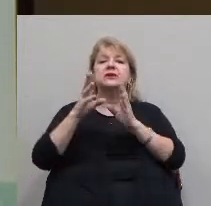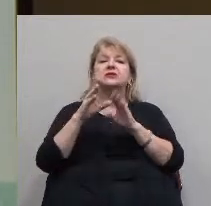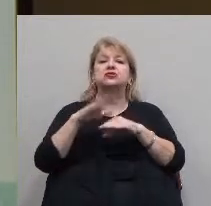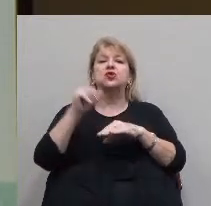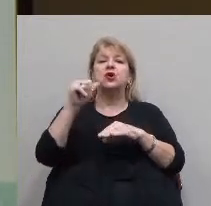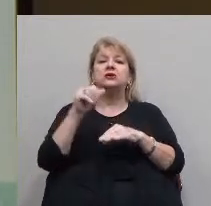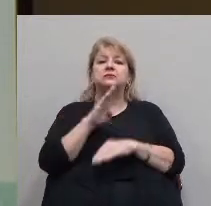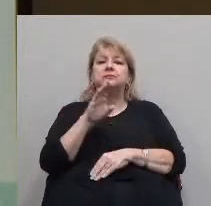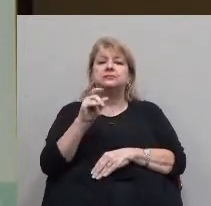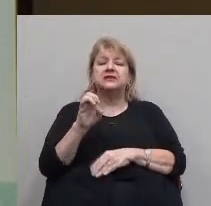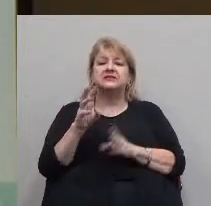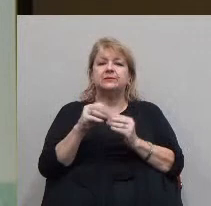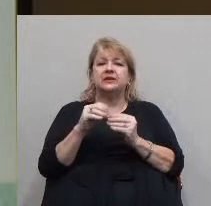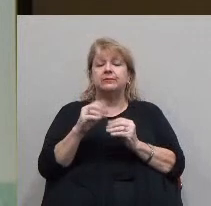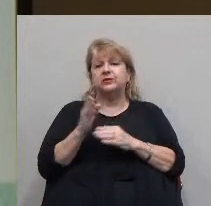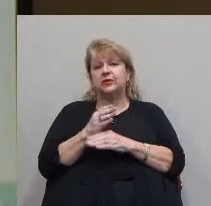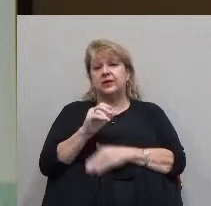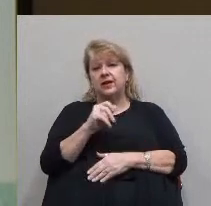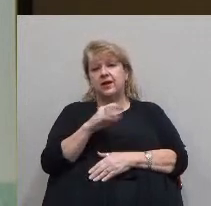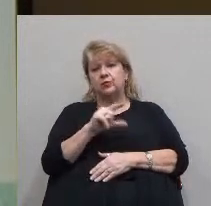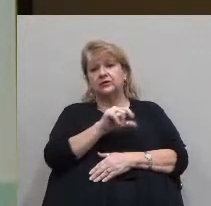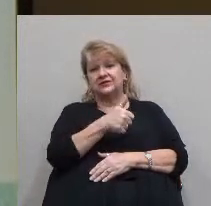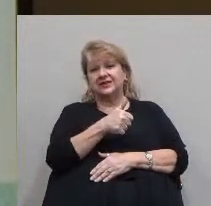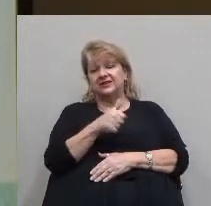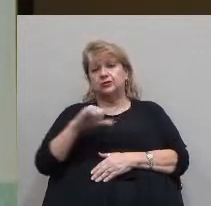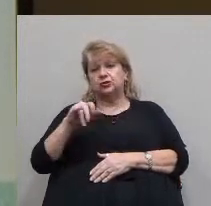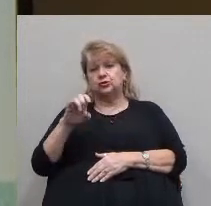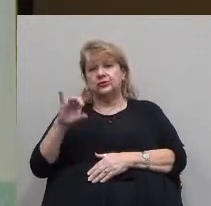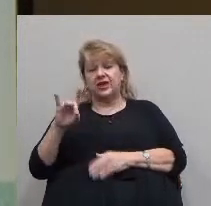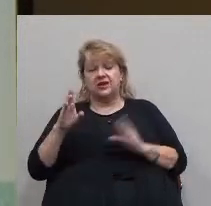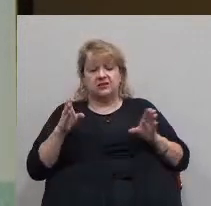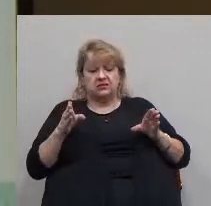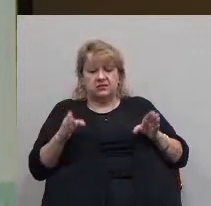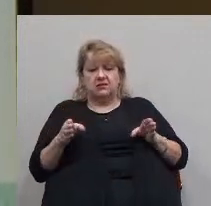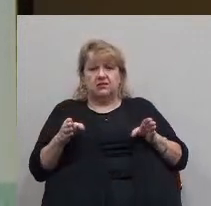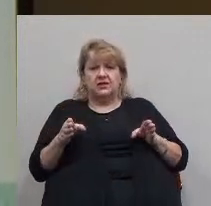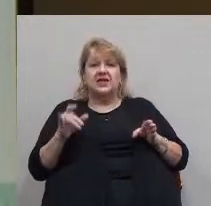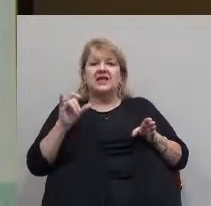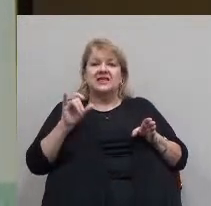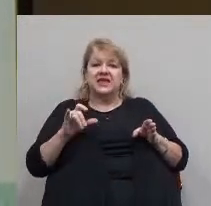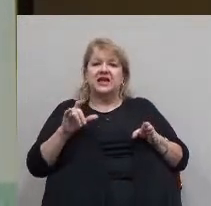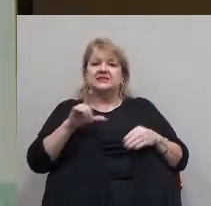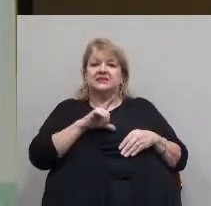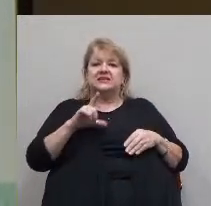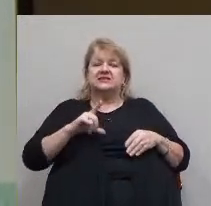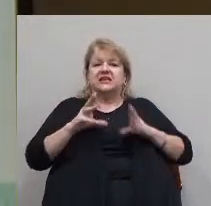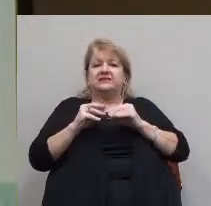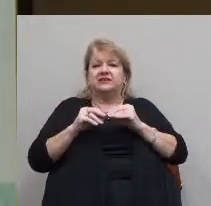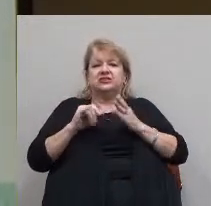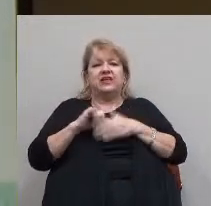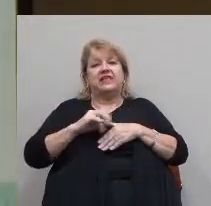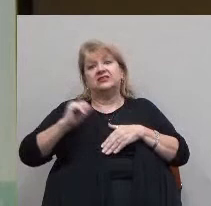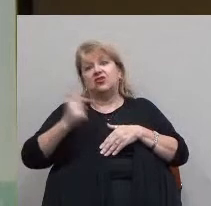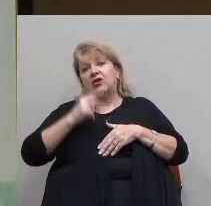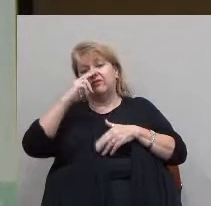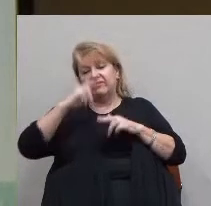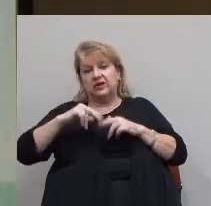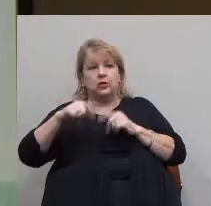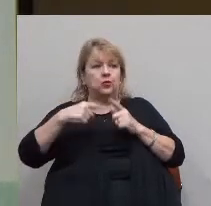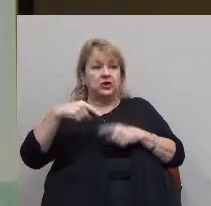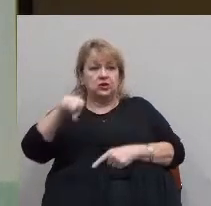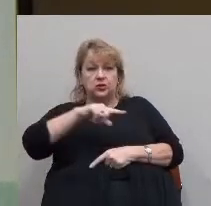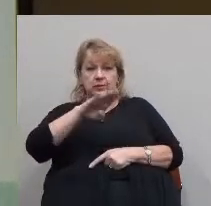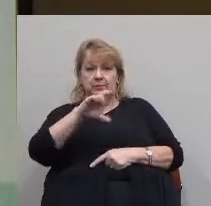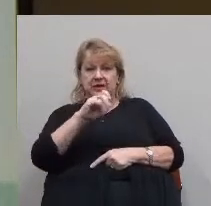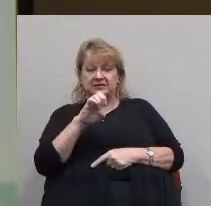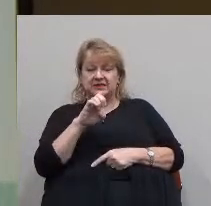between April 10th and June 8th, that is the legislative session, and that's when all the fun happens, right? So you as BESE, when you approved